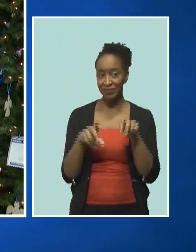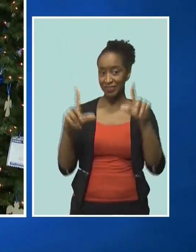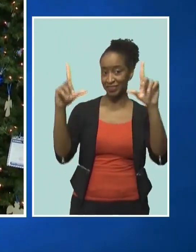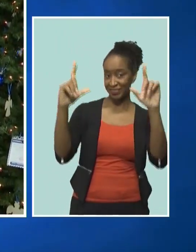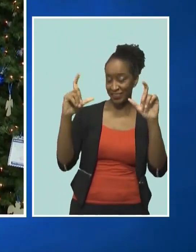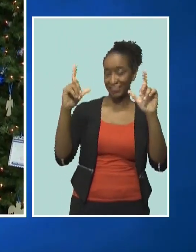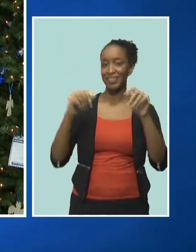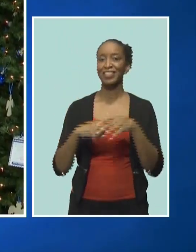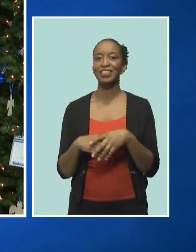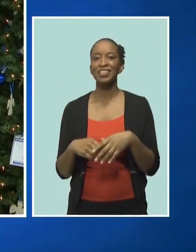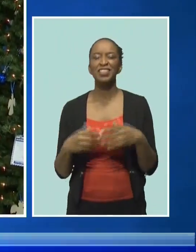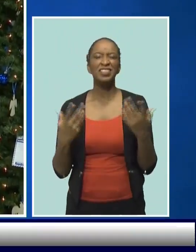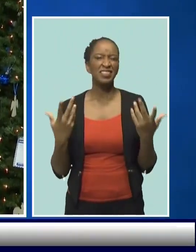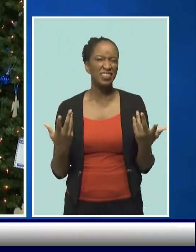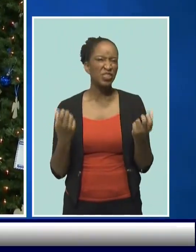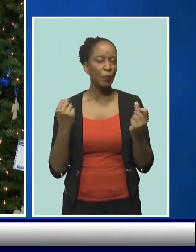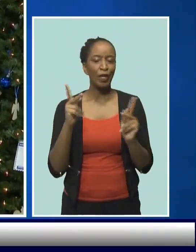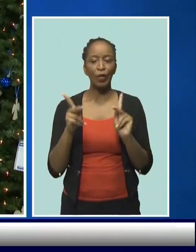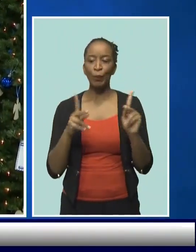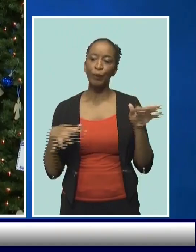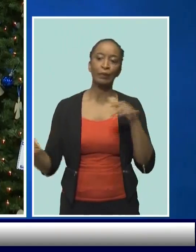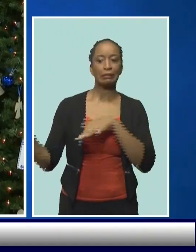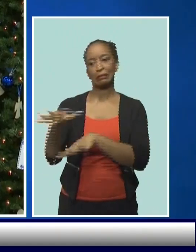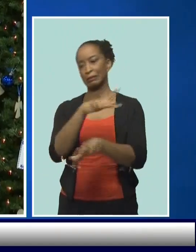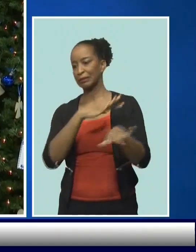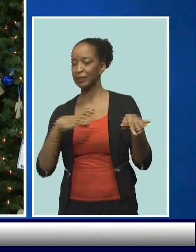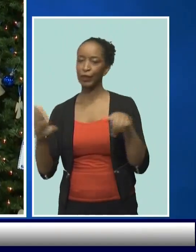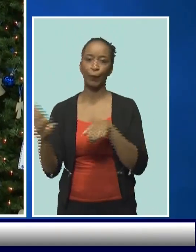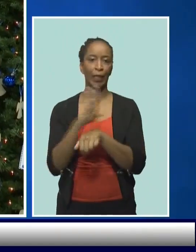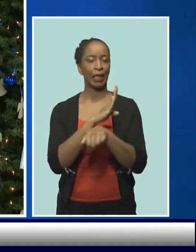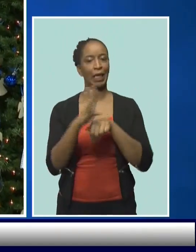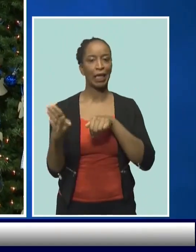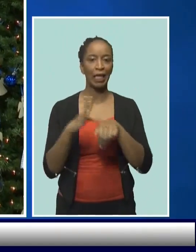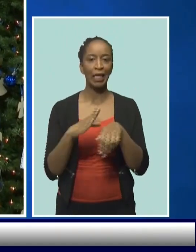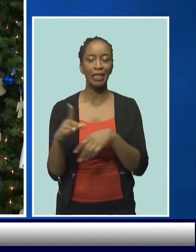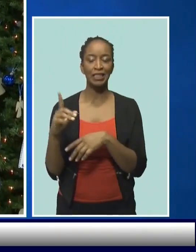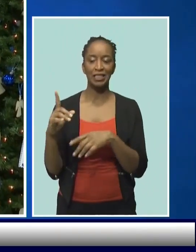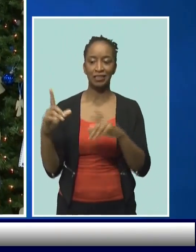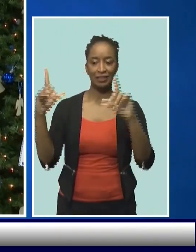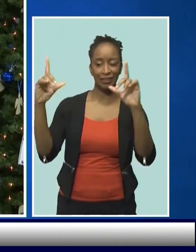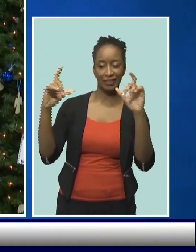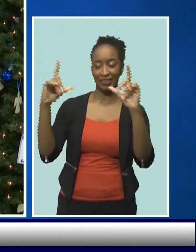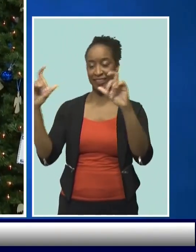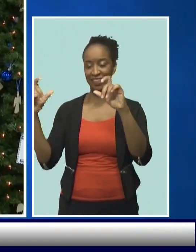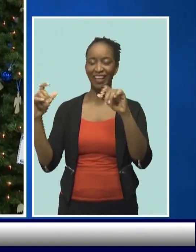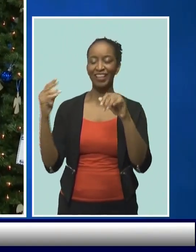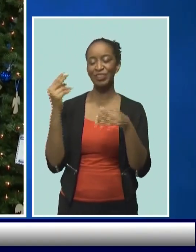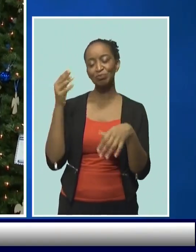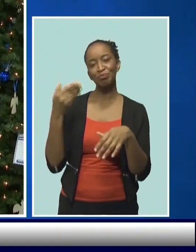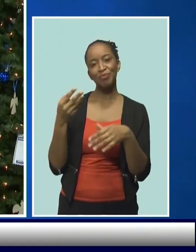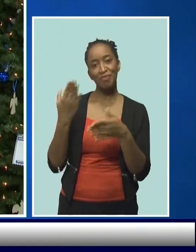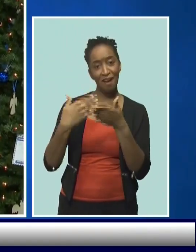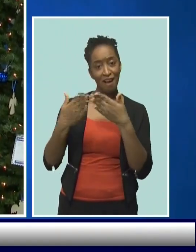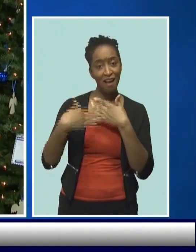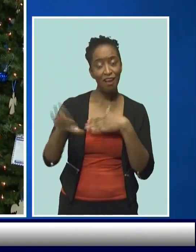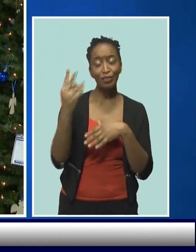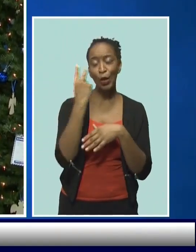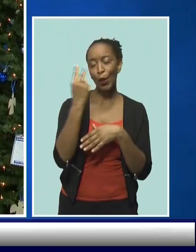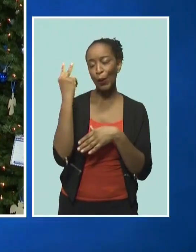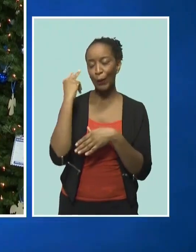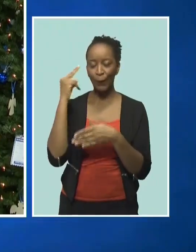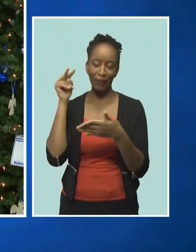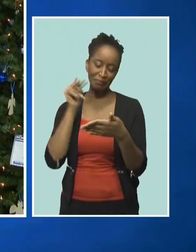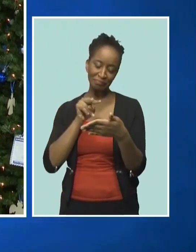appreciate the moment that they're in right now and the fact that they are living and enjoying life. So there's no need to have a special occasion to sit down and